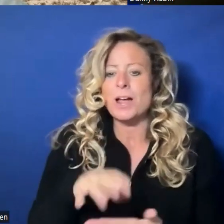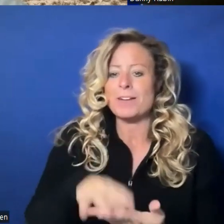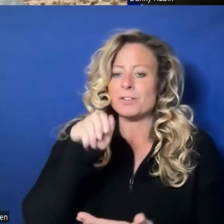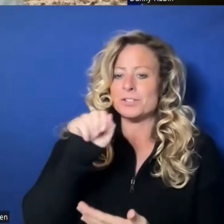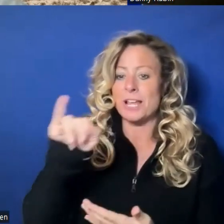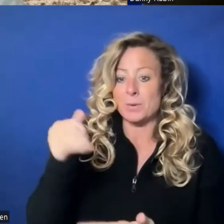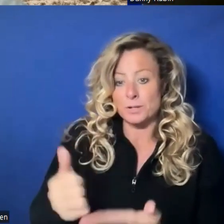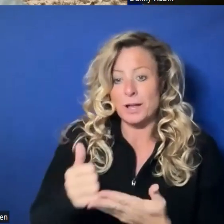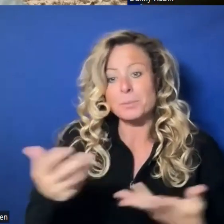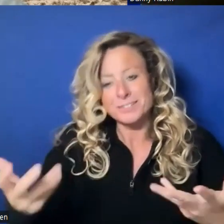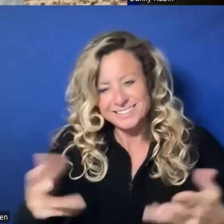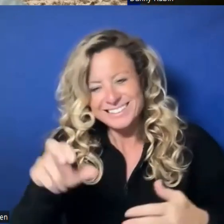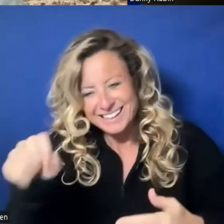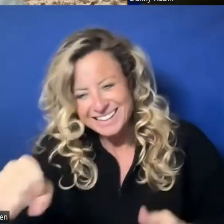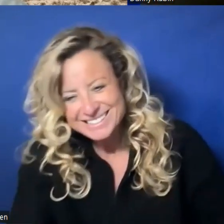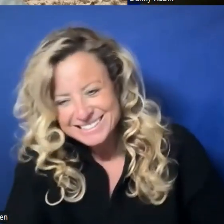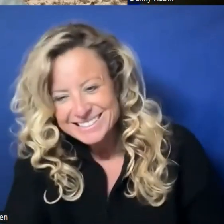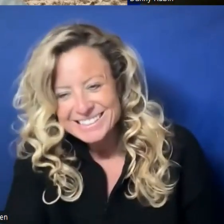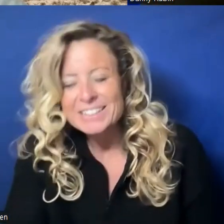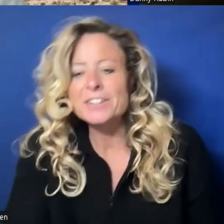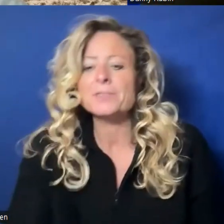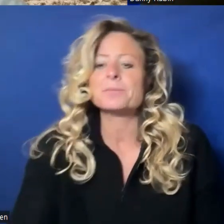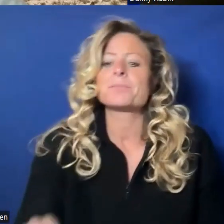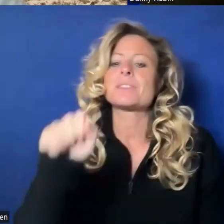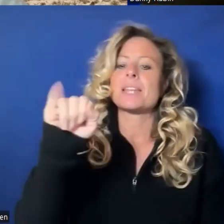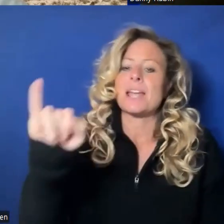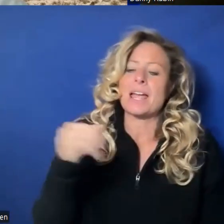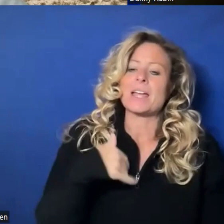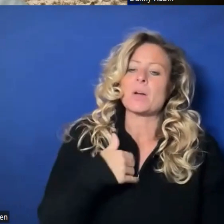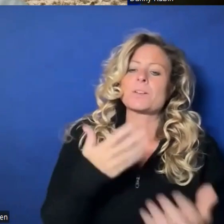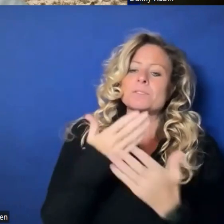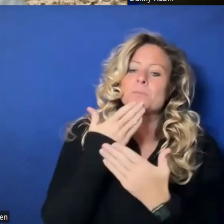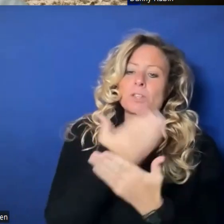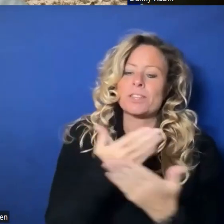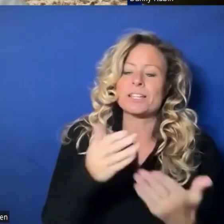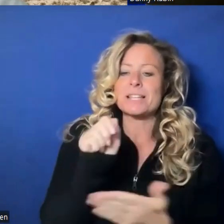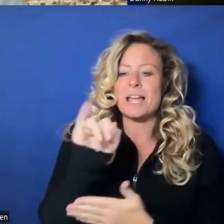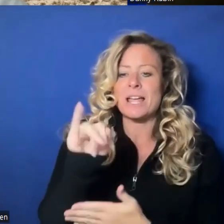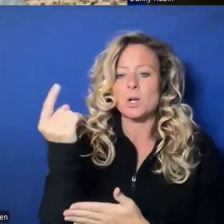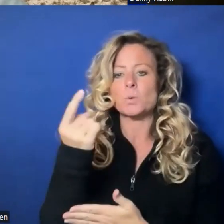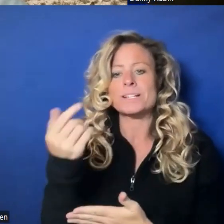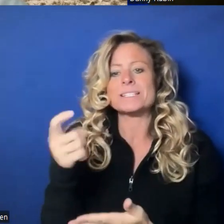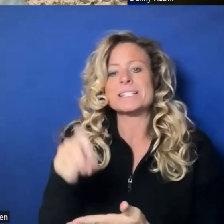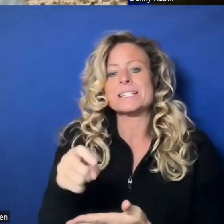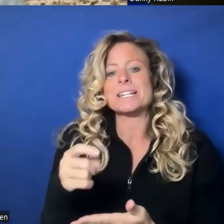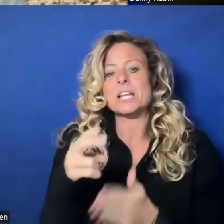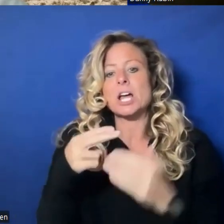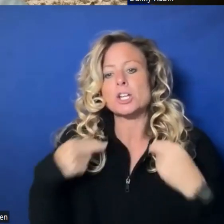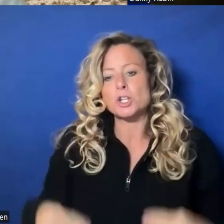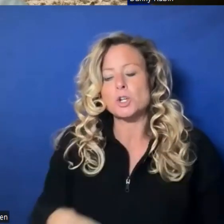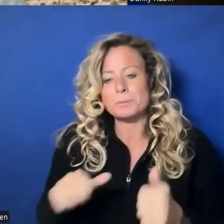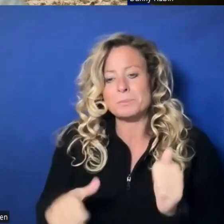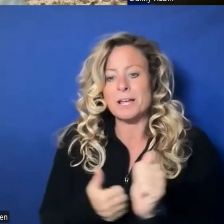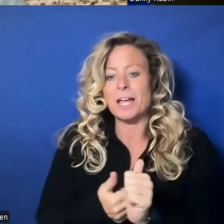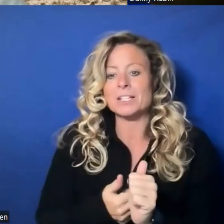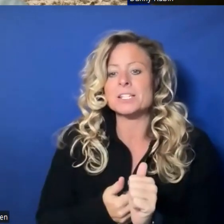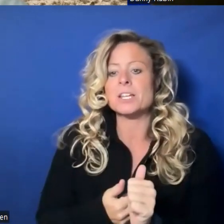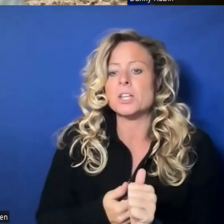help. Yes. AI, we got some good stuff here. AI will always need a human behind the